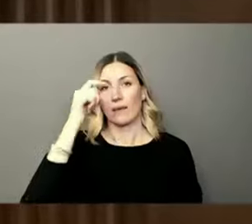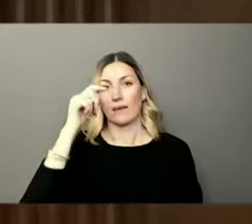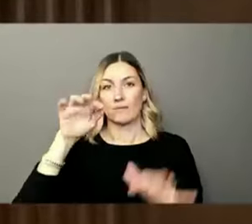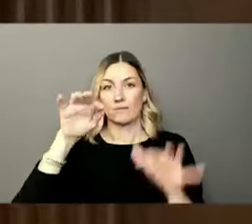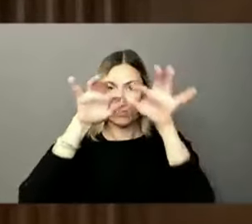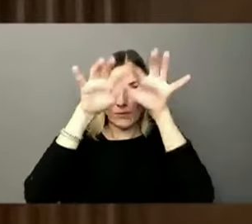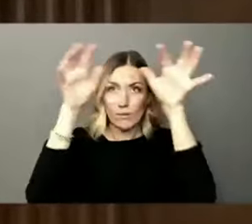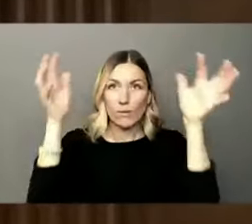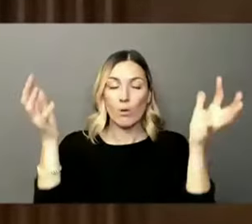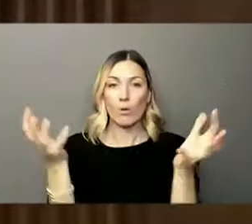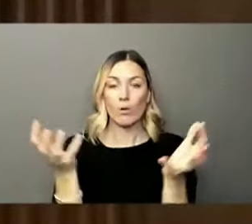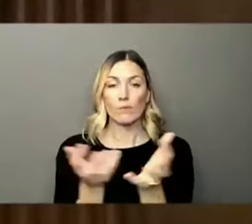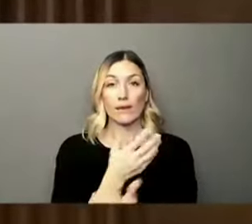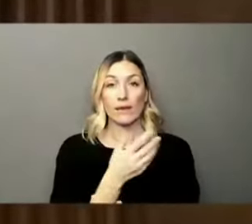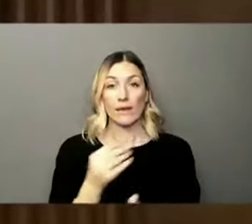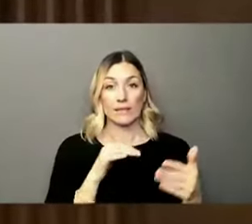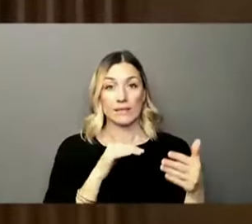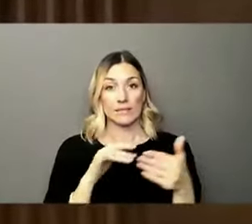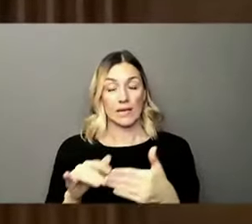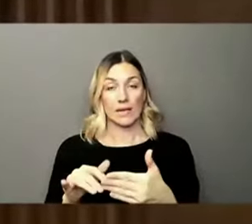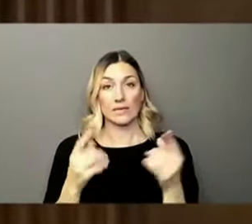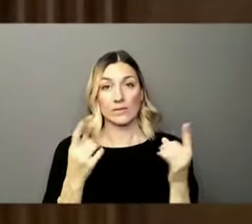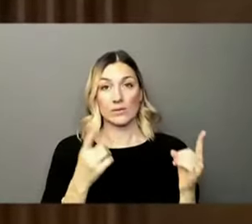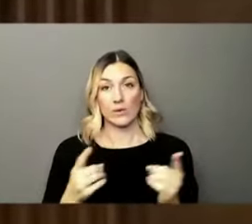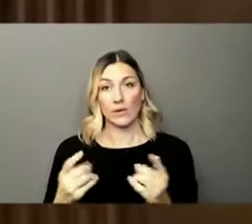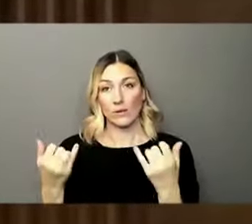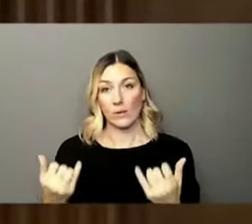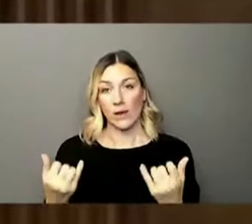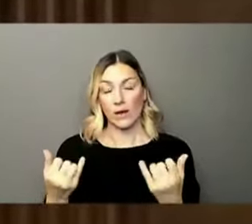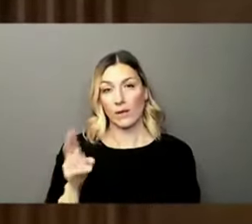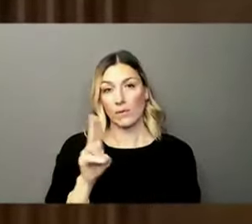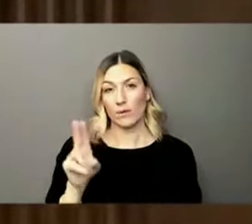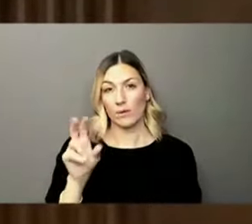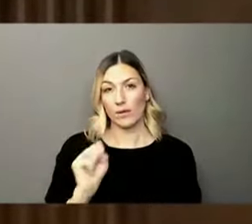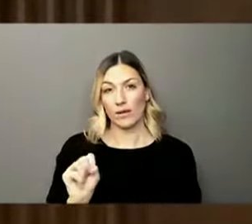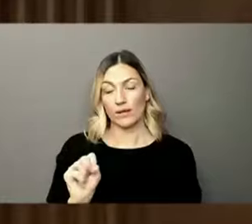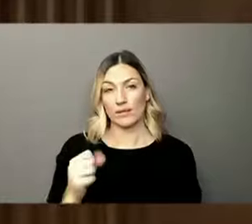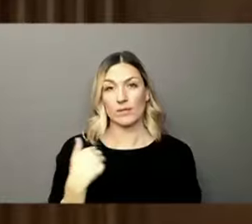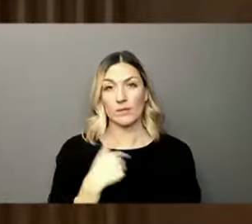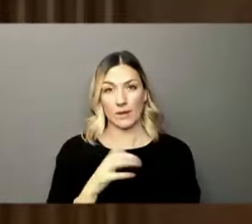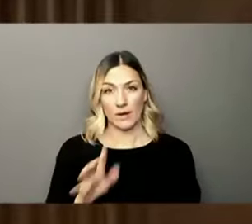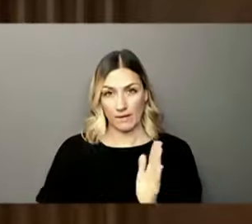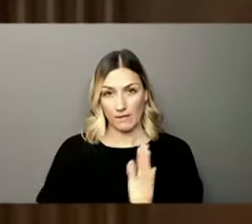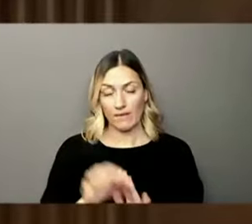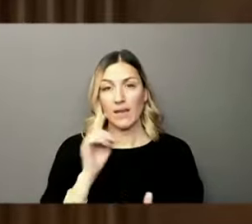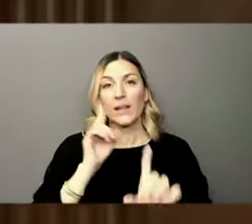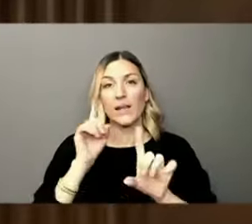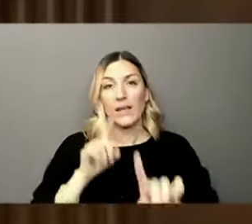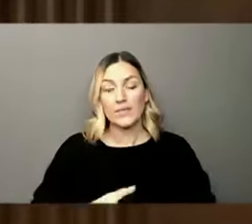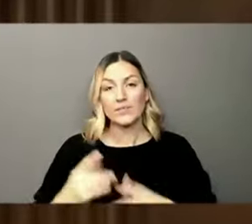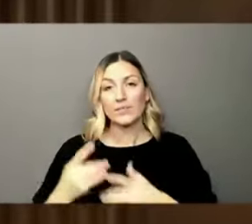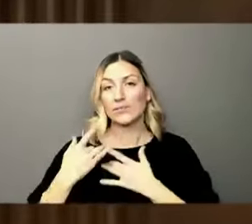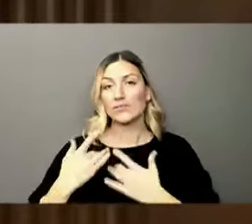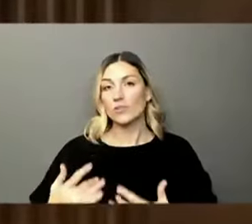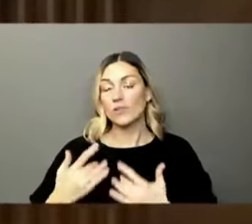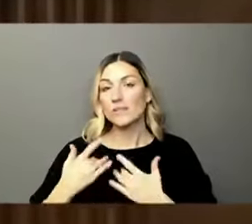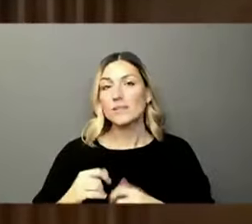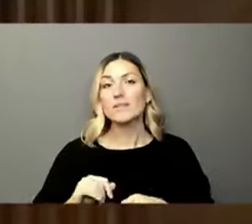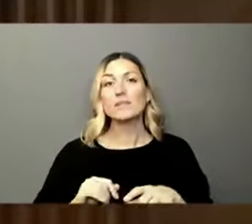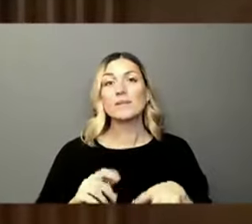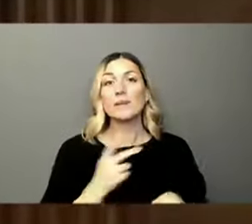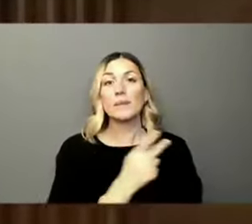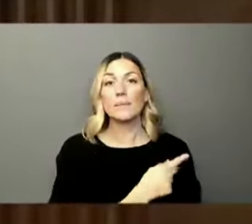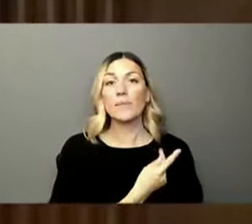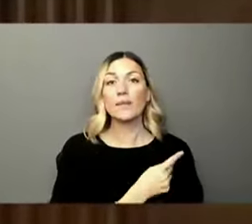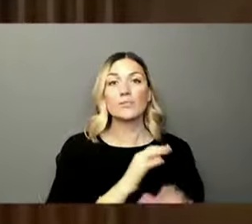with the studies that are going on currently in the U.S., we are finding answers. We are finding trends. We are clustering patients